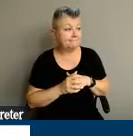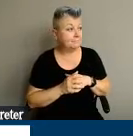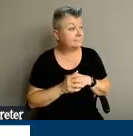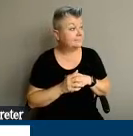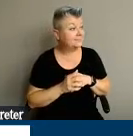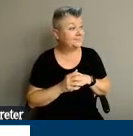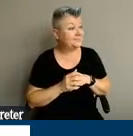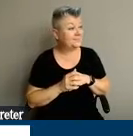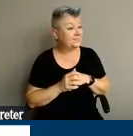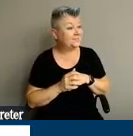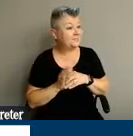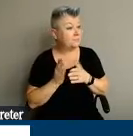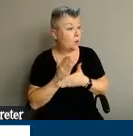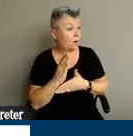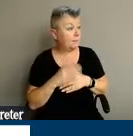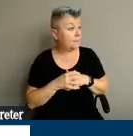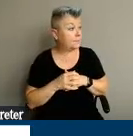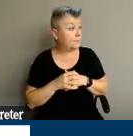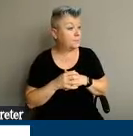All right.